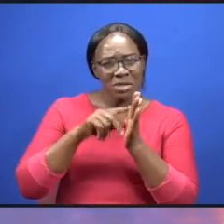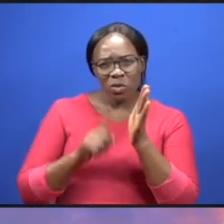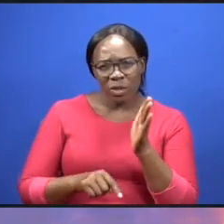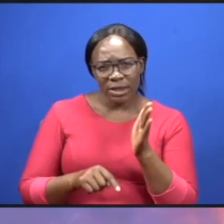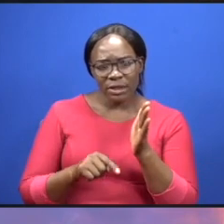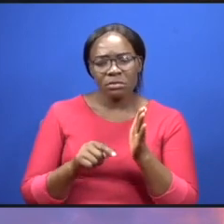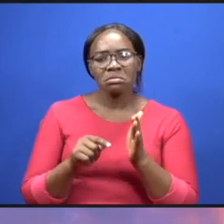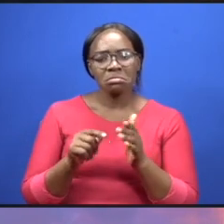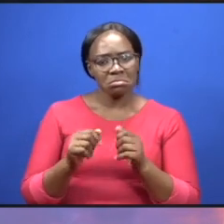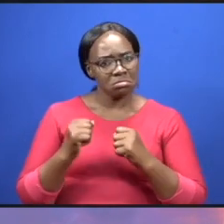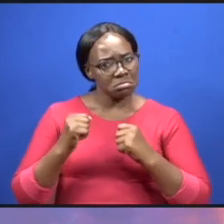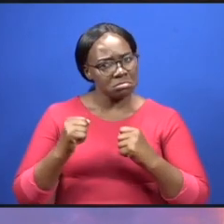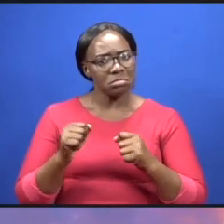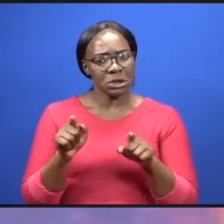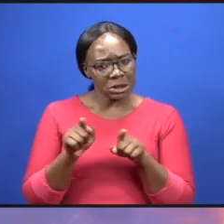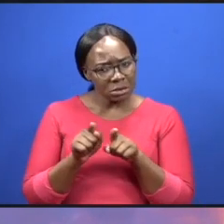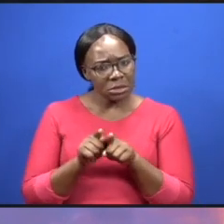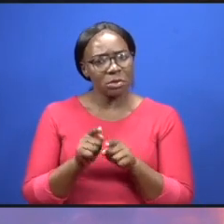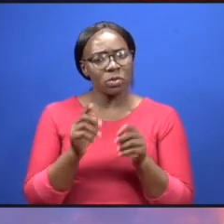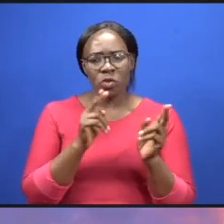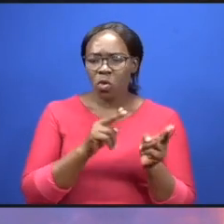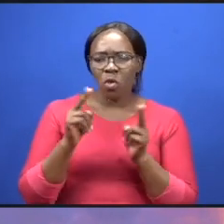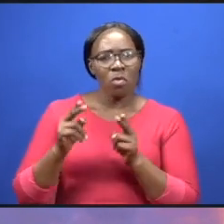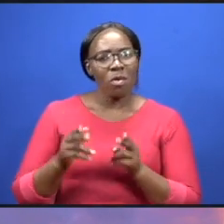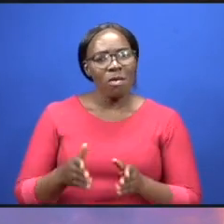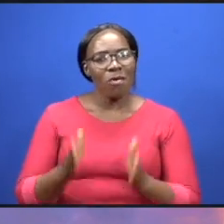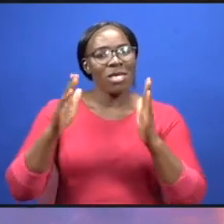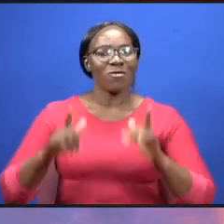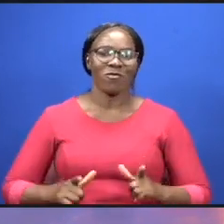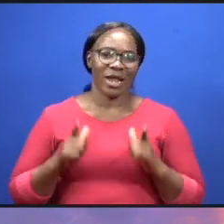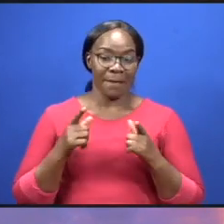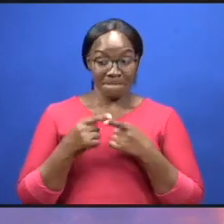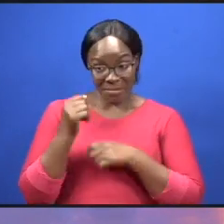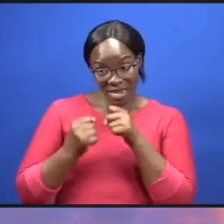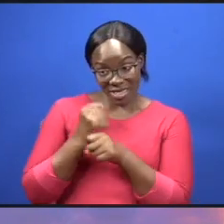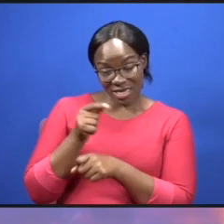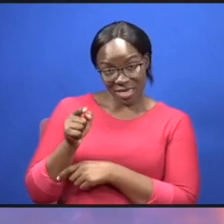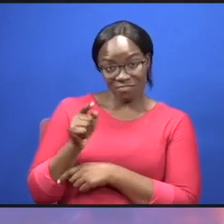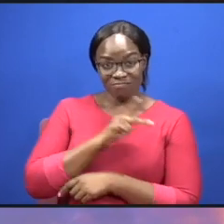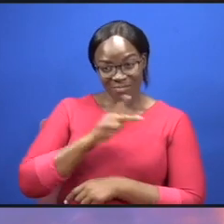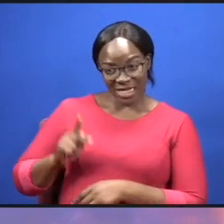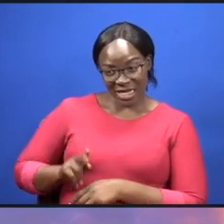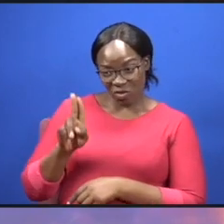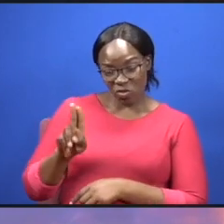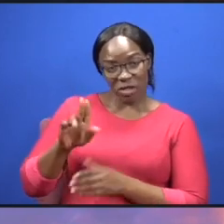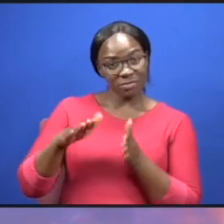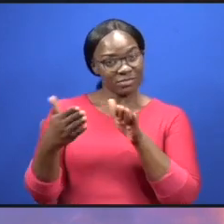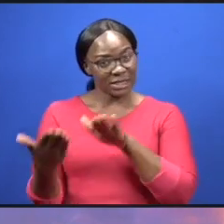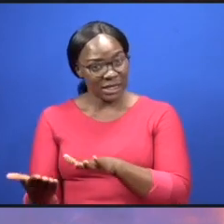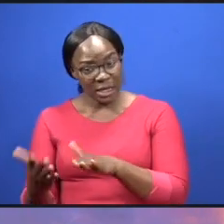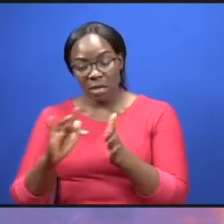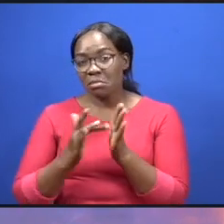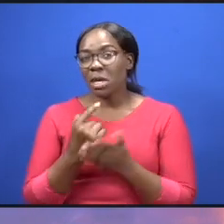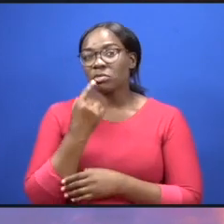of stability, of life the way it ought to be. But in the year that King Uzziah died, the